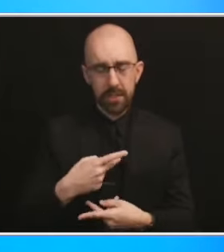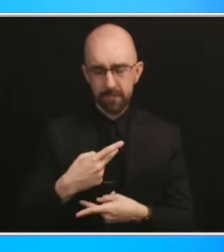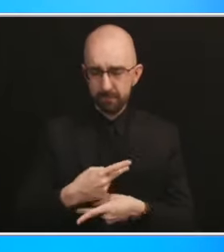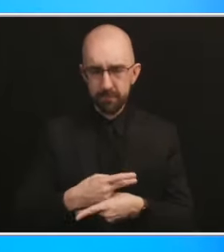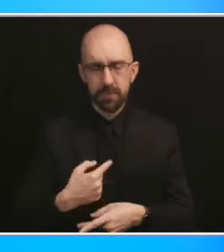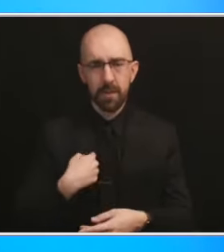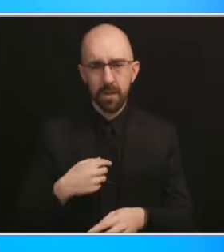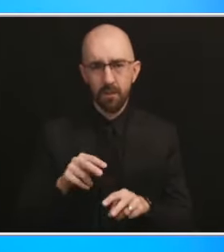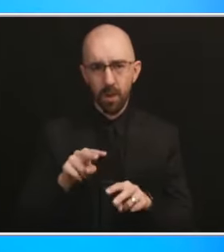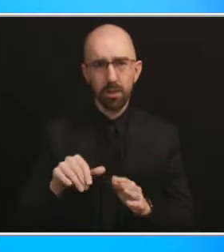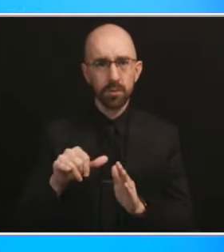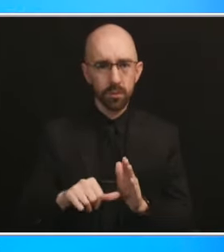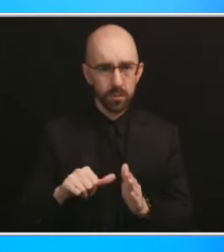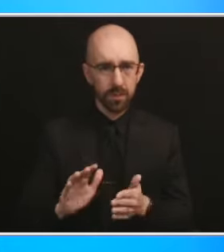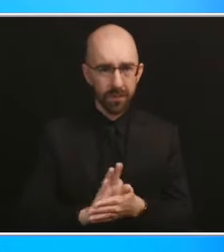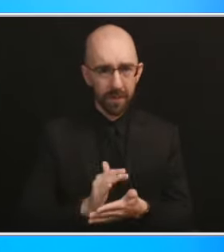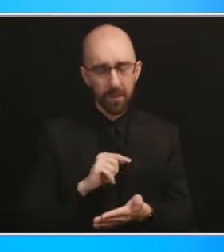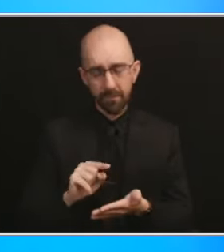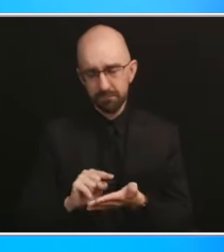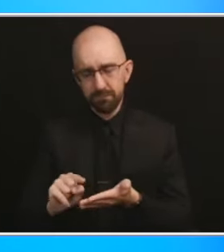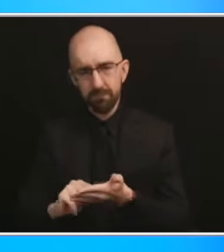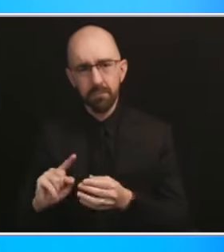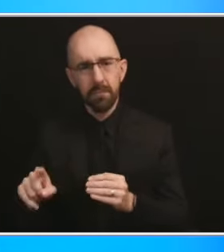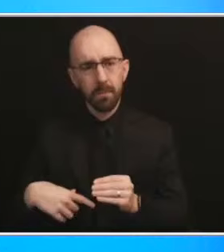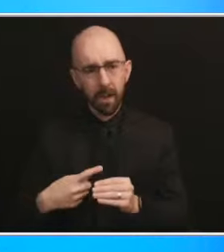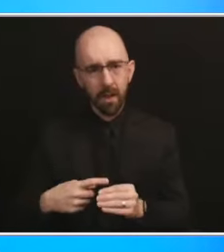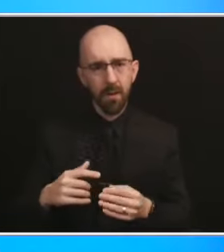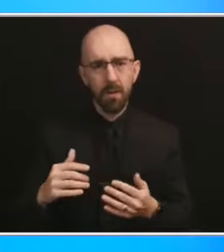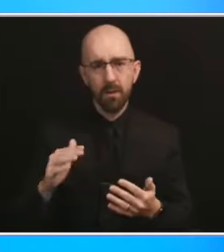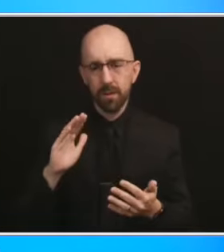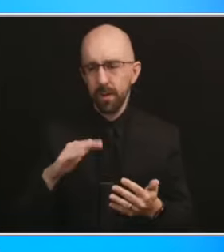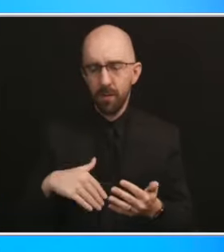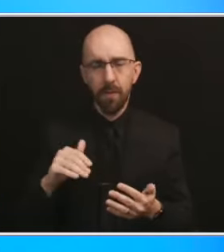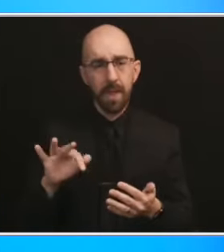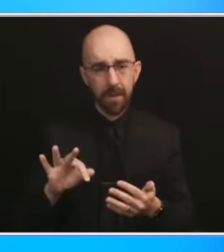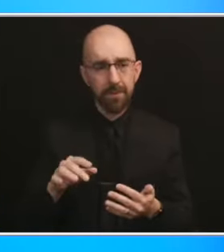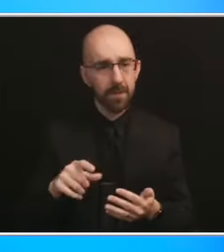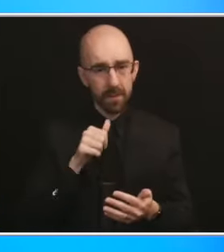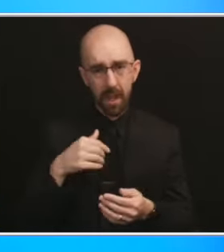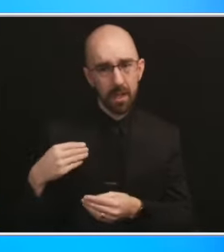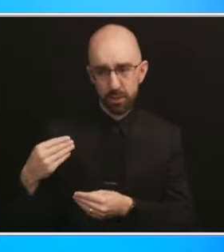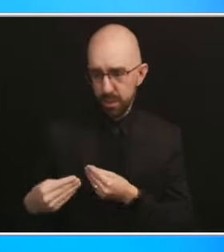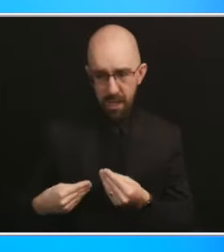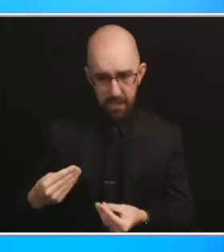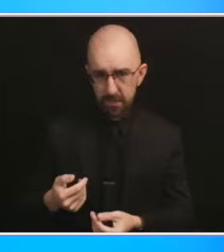YouTube videos. I did some research on, if it wasn't genetics or,